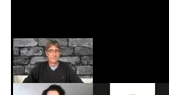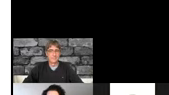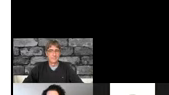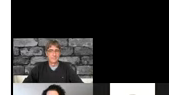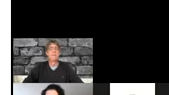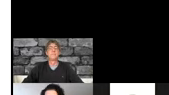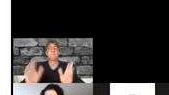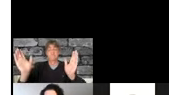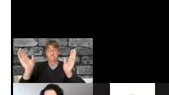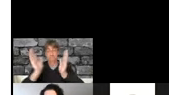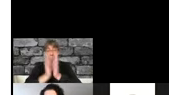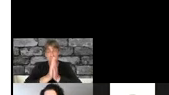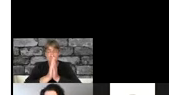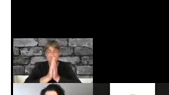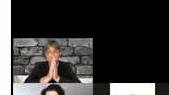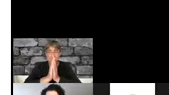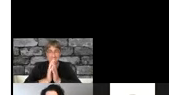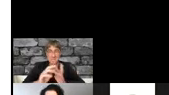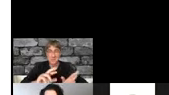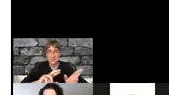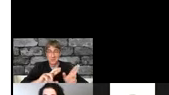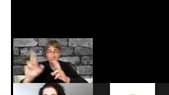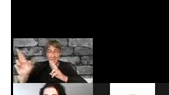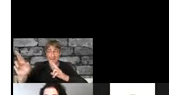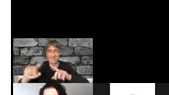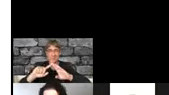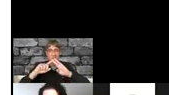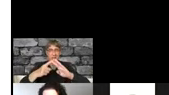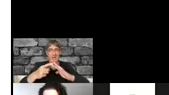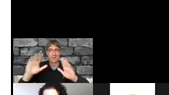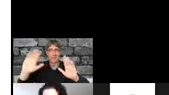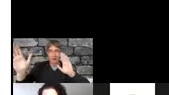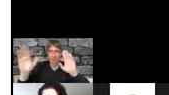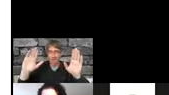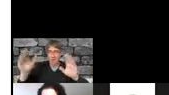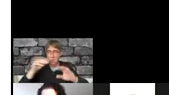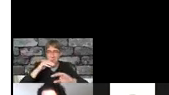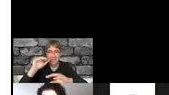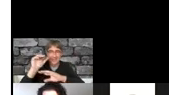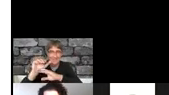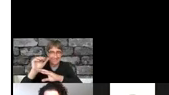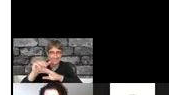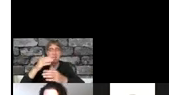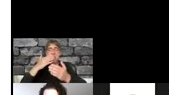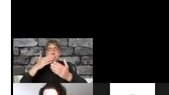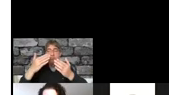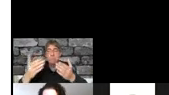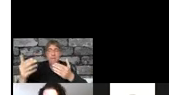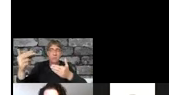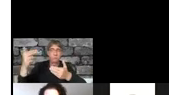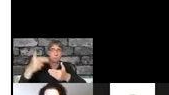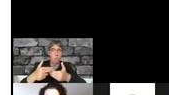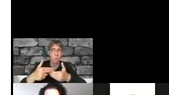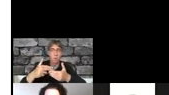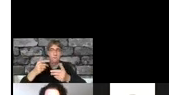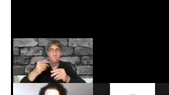Okay, I think we'll get started. Good evening. I want to thank everybody for joining tonight's virtual public meeting on